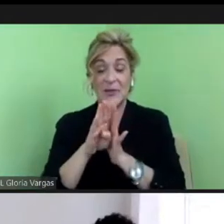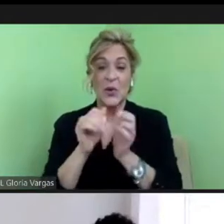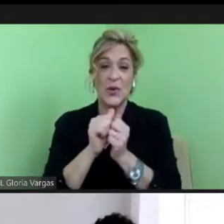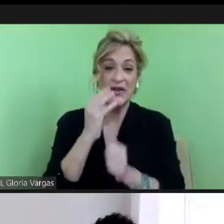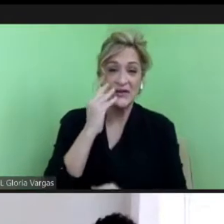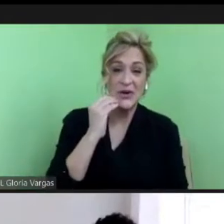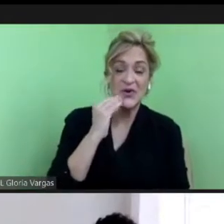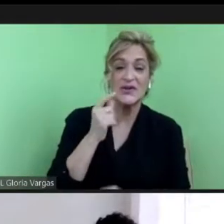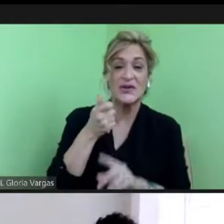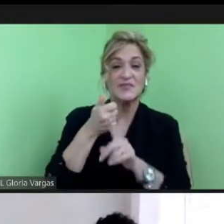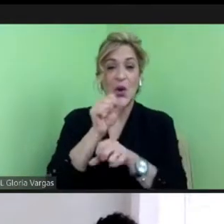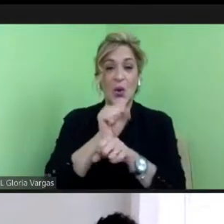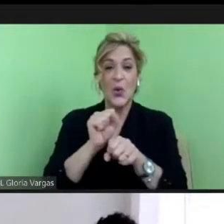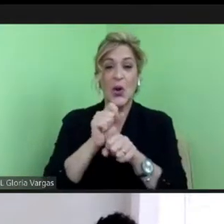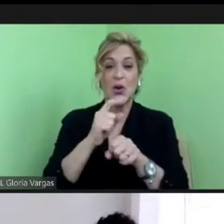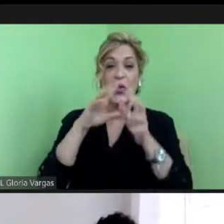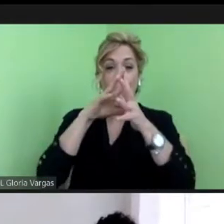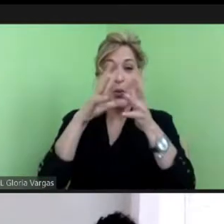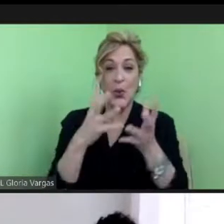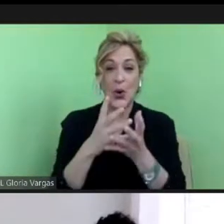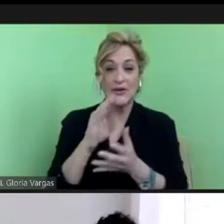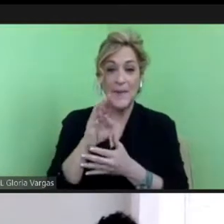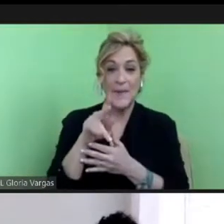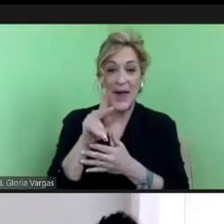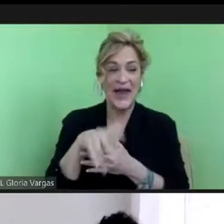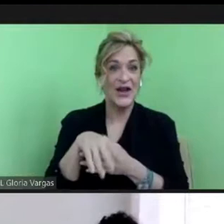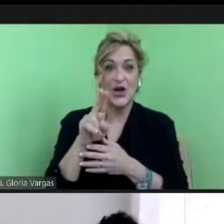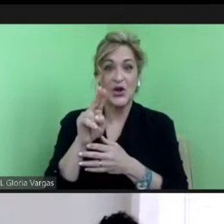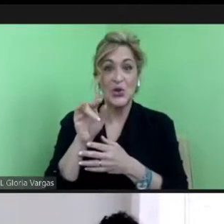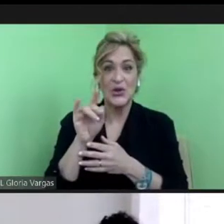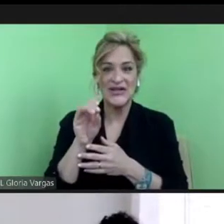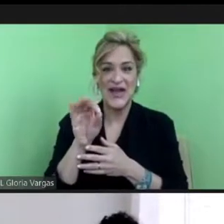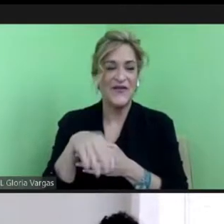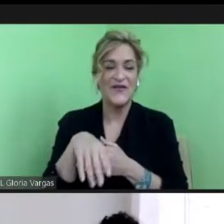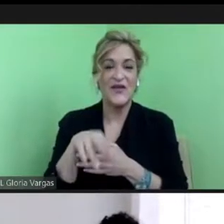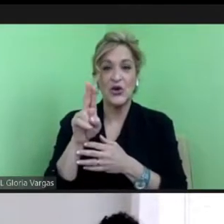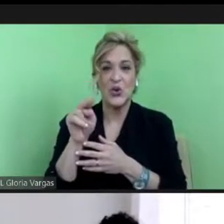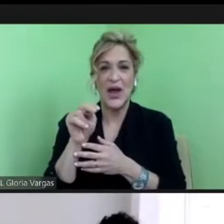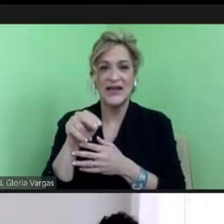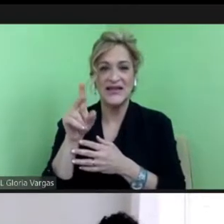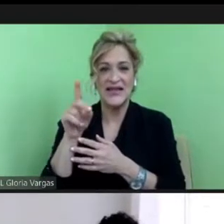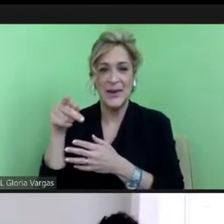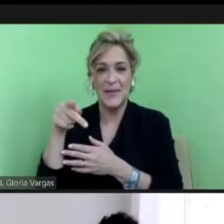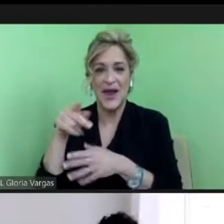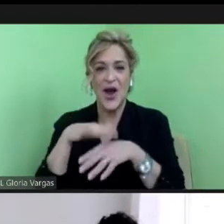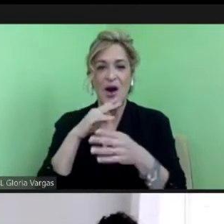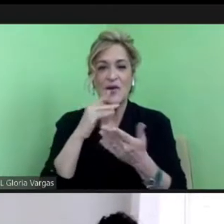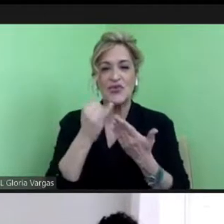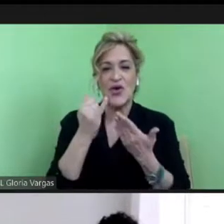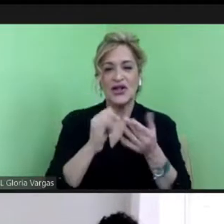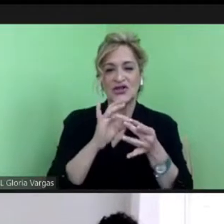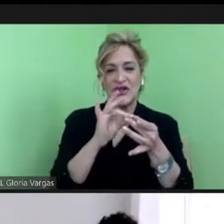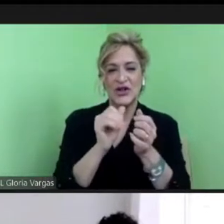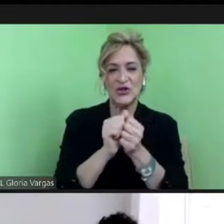She's worked with the World Bank, USAID, UNICEF, and UNDP on projects related to